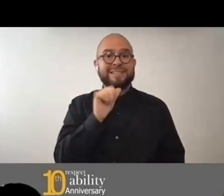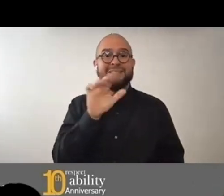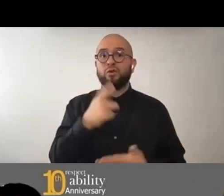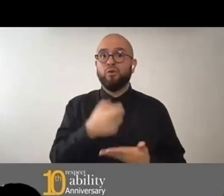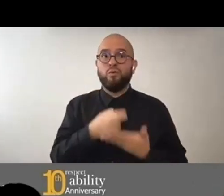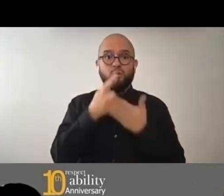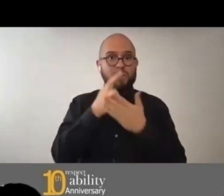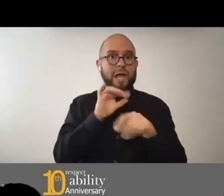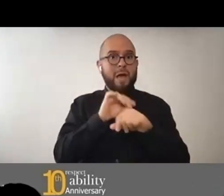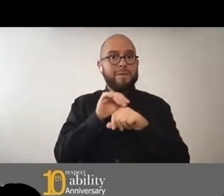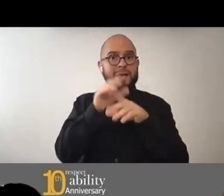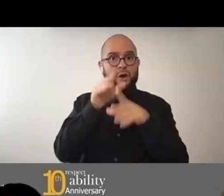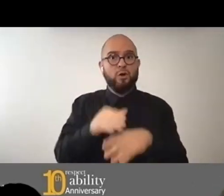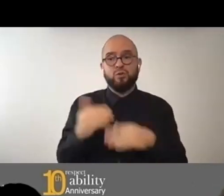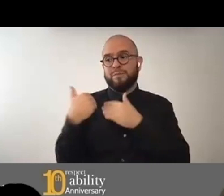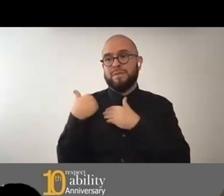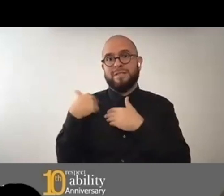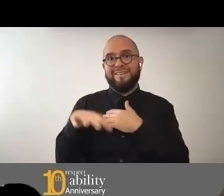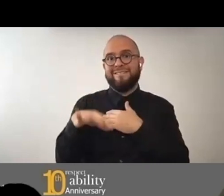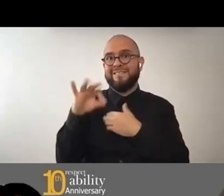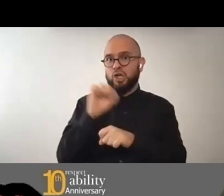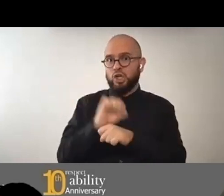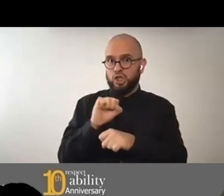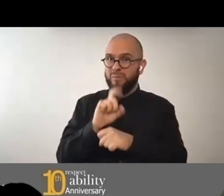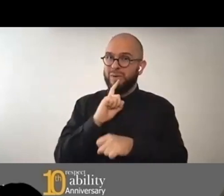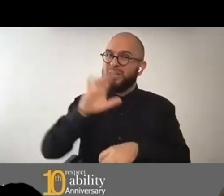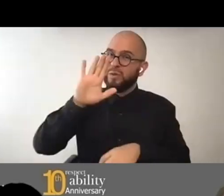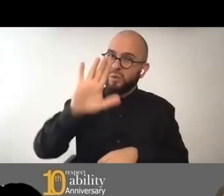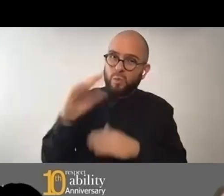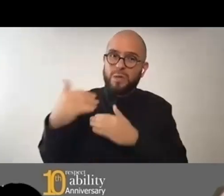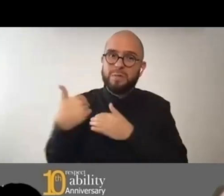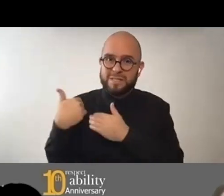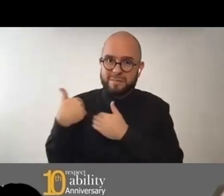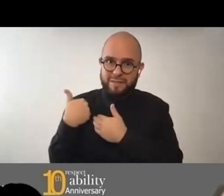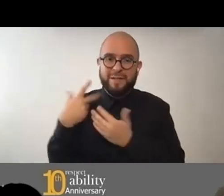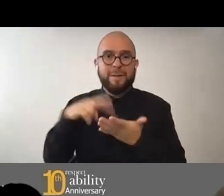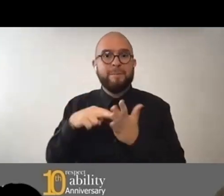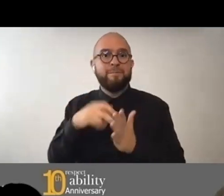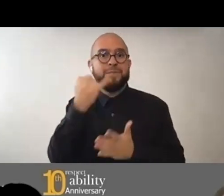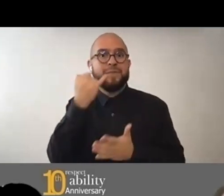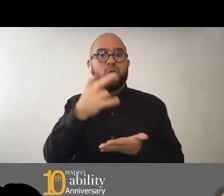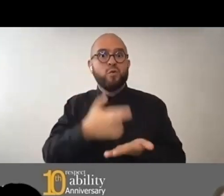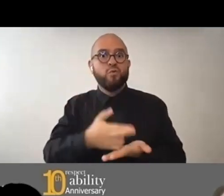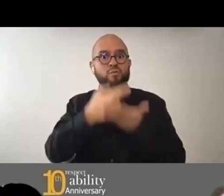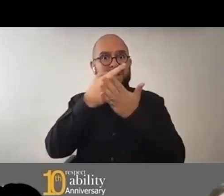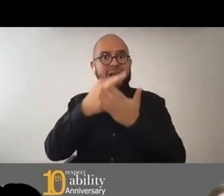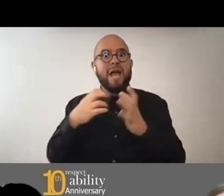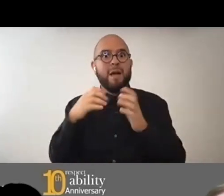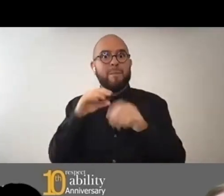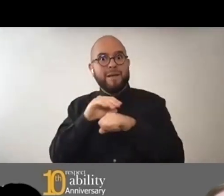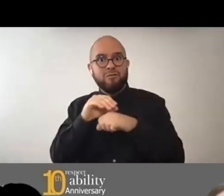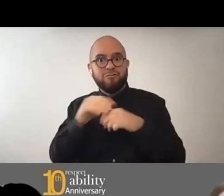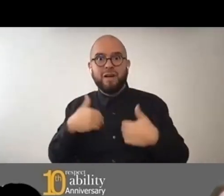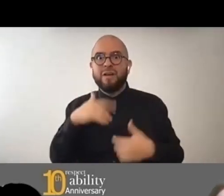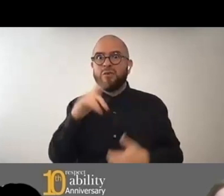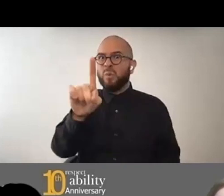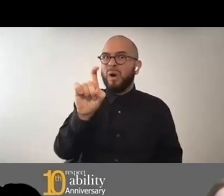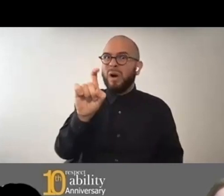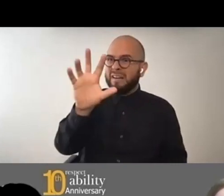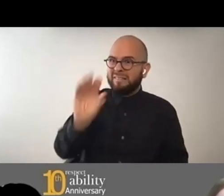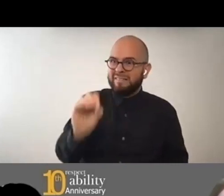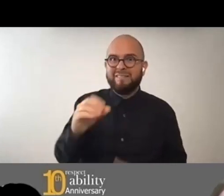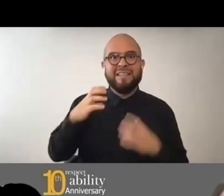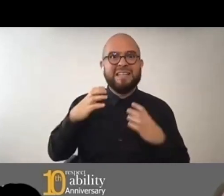in the end to find you a job. It's yours. Like, your rehab counselor has 150 clients where you only have